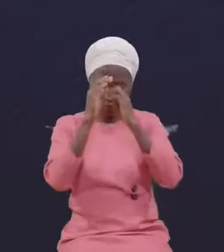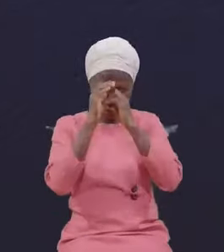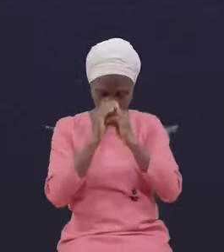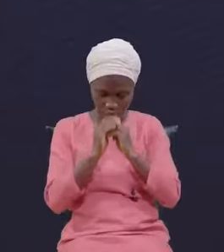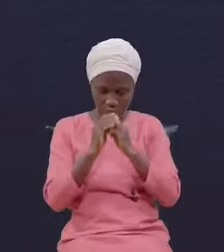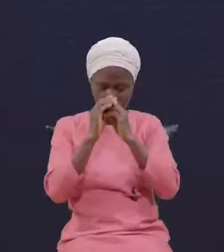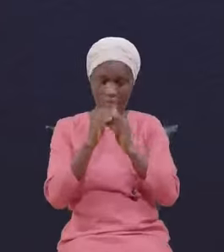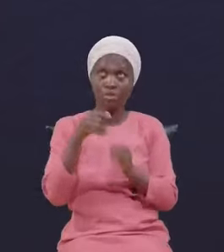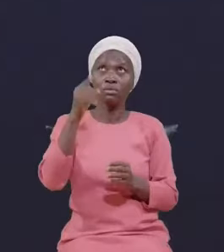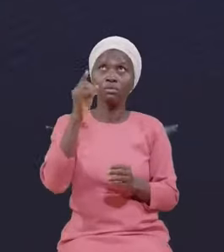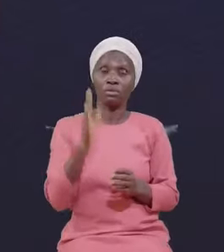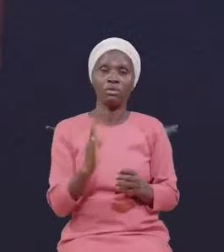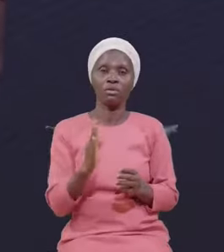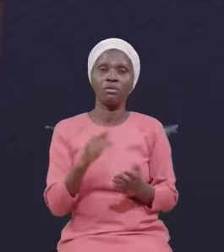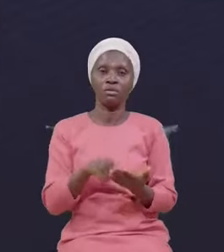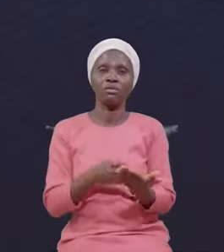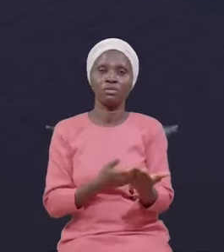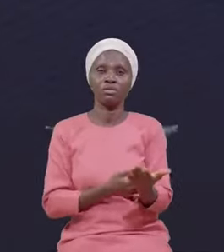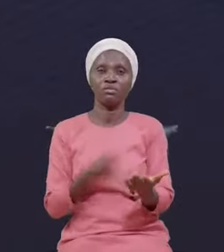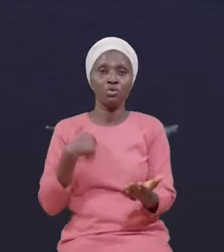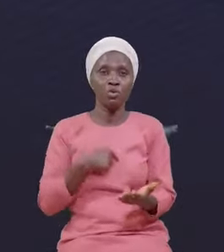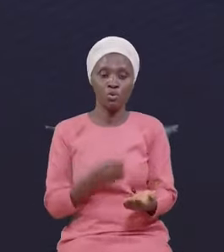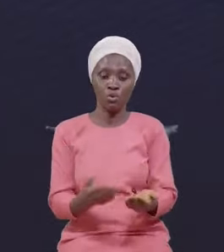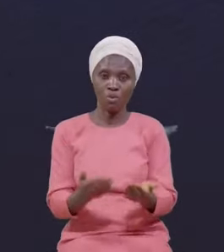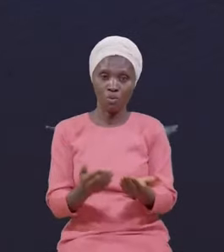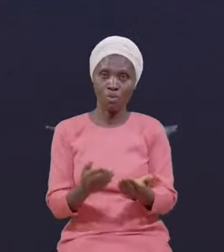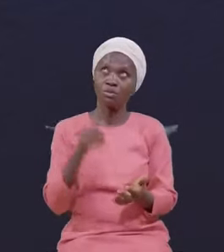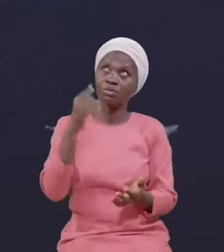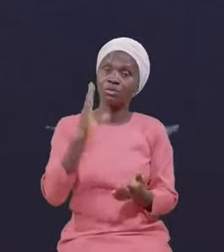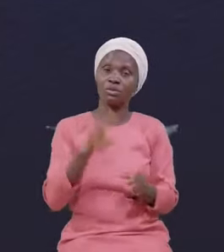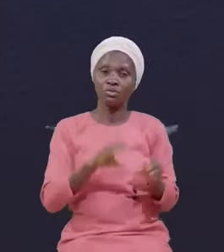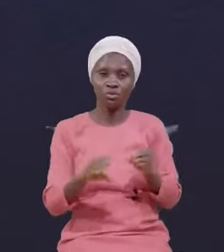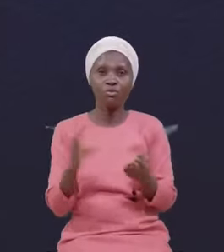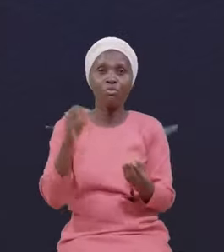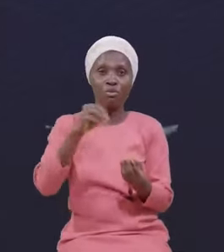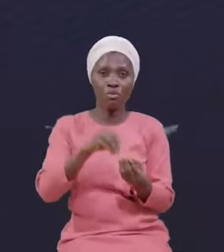more and that is why we need to worship the name of the Lord this